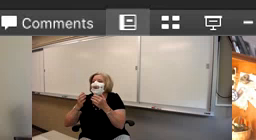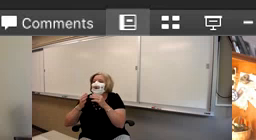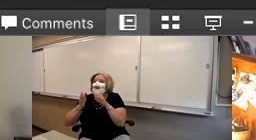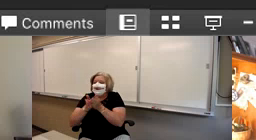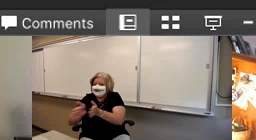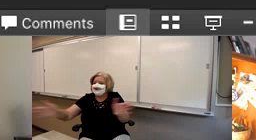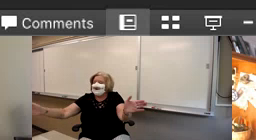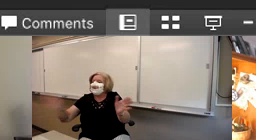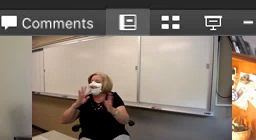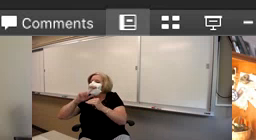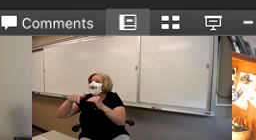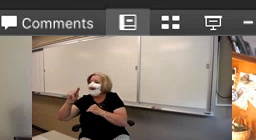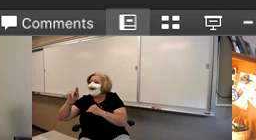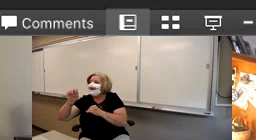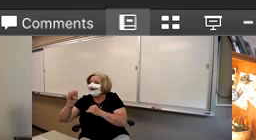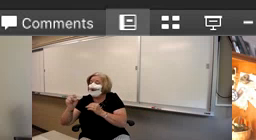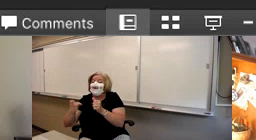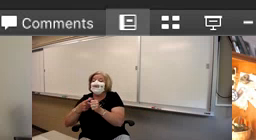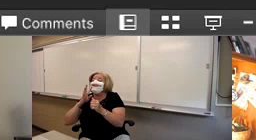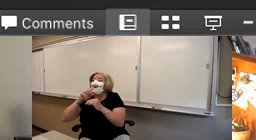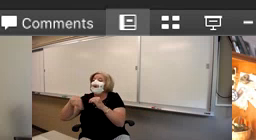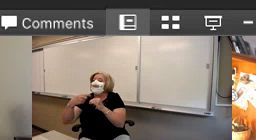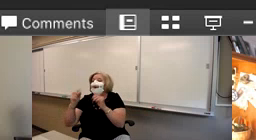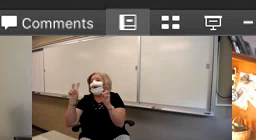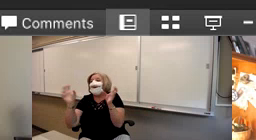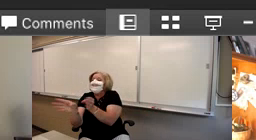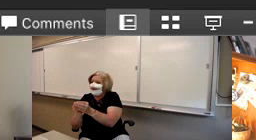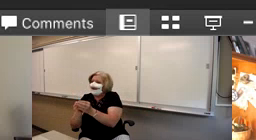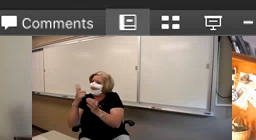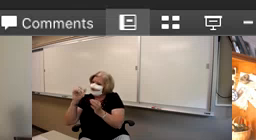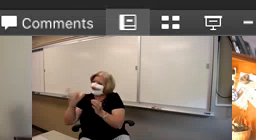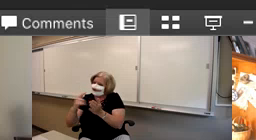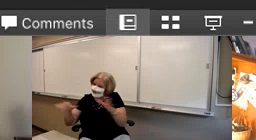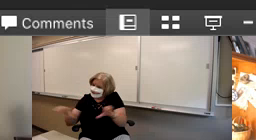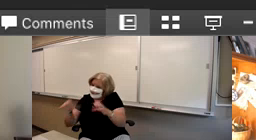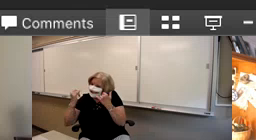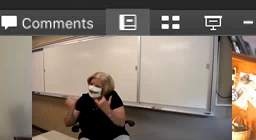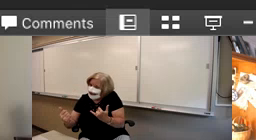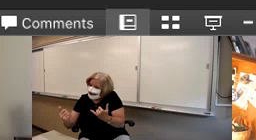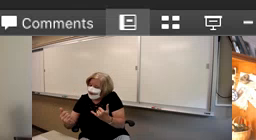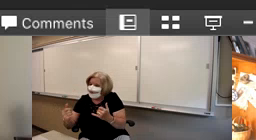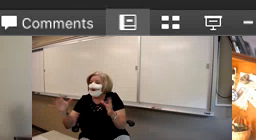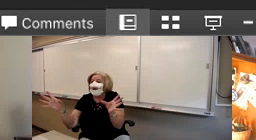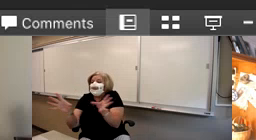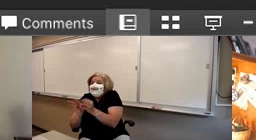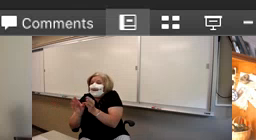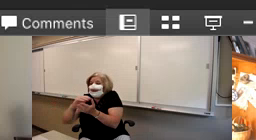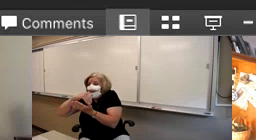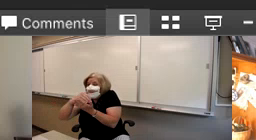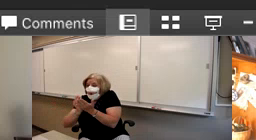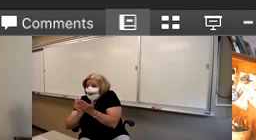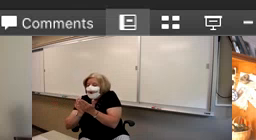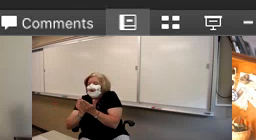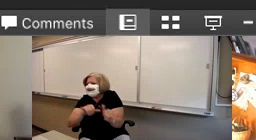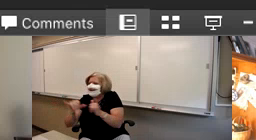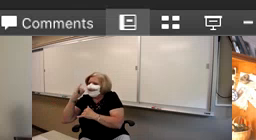Teams. I'm going to first start about the meeting because that's what we're in right now. And the meeting component is similar to